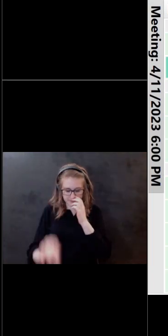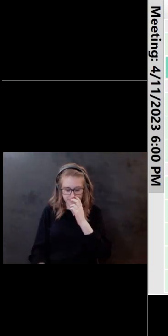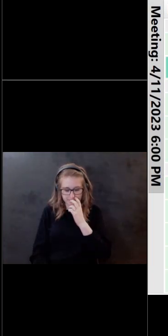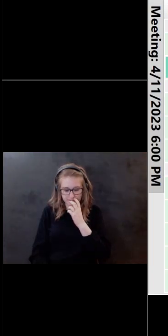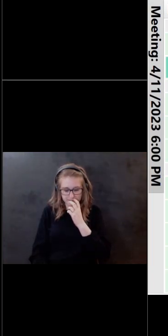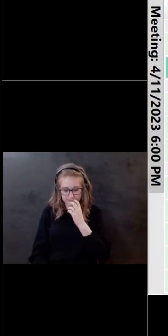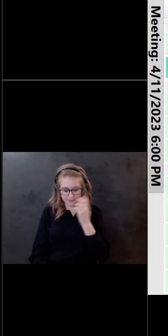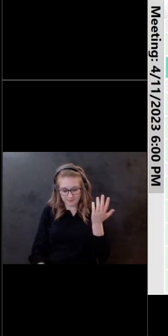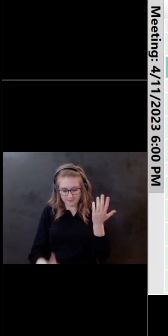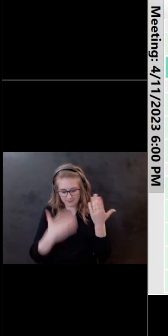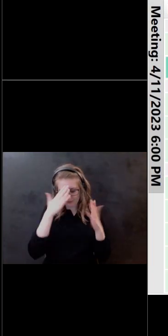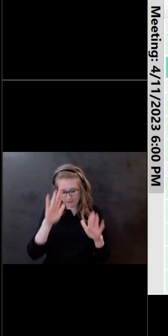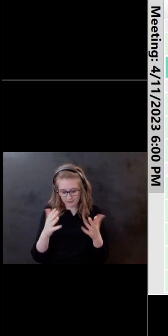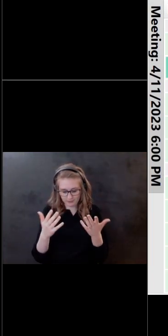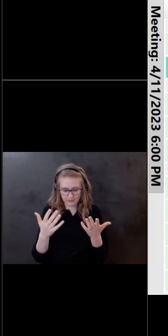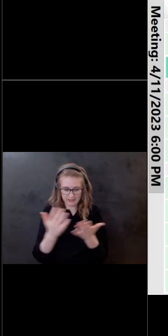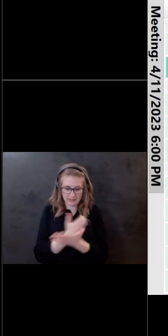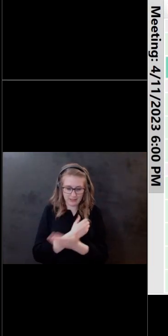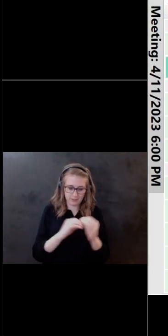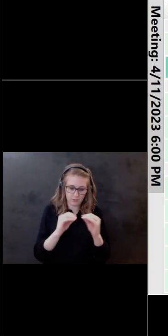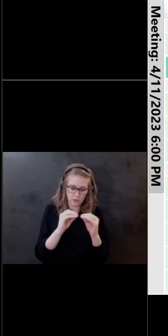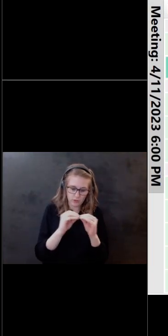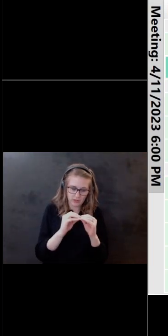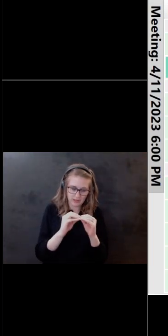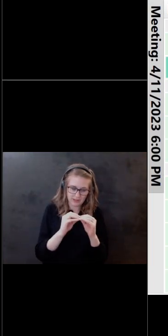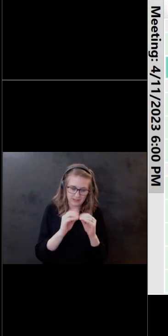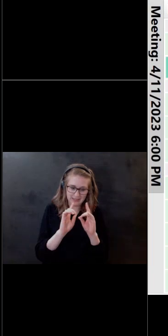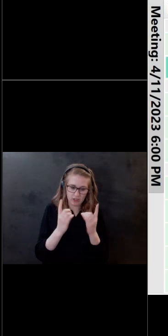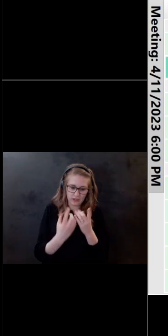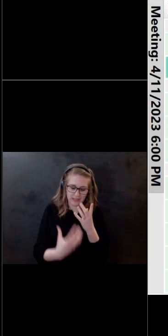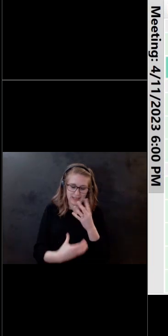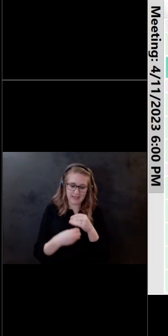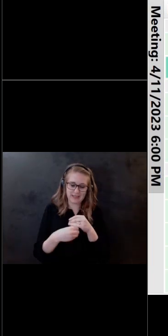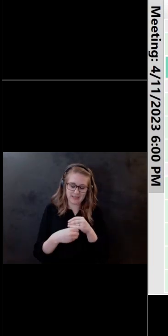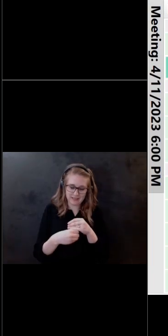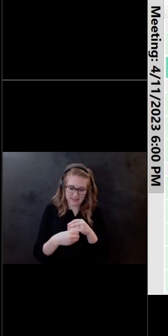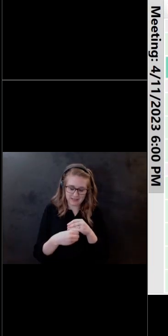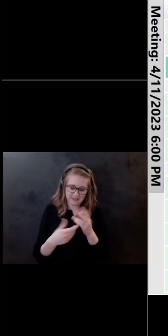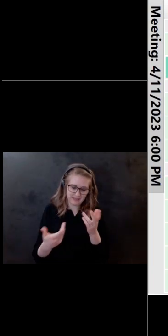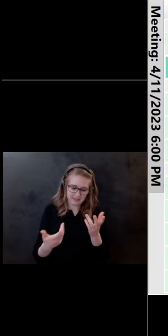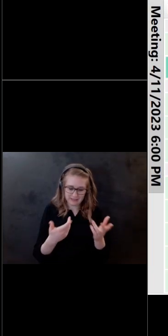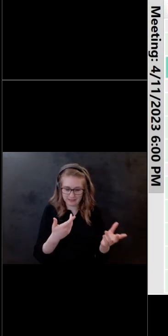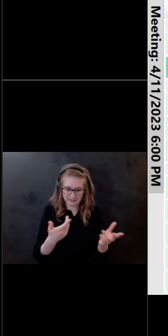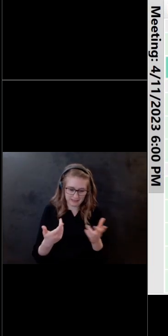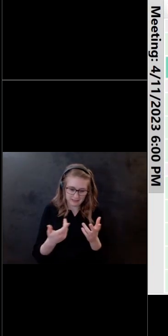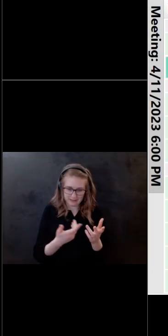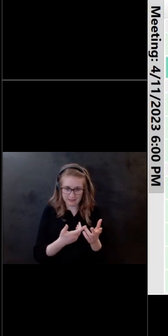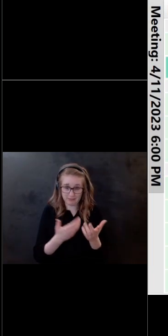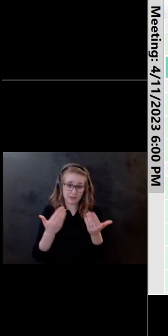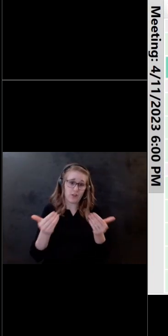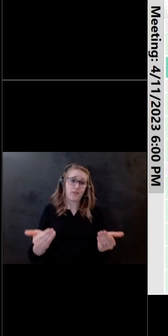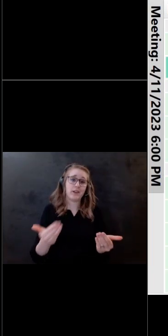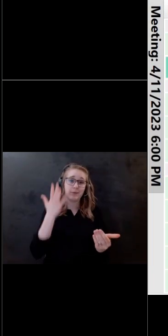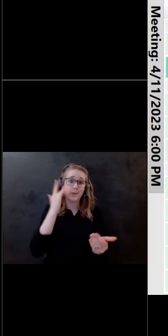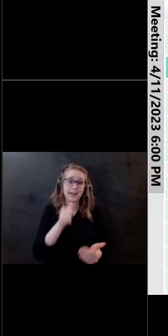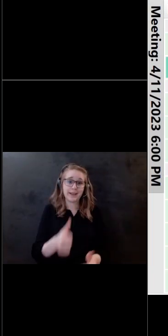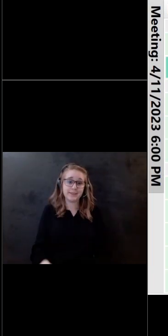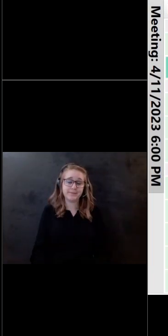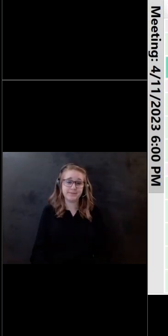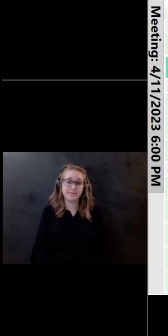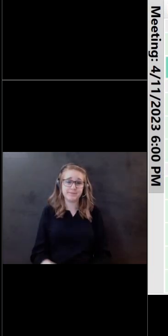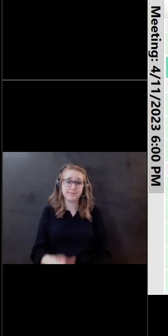Whether you'd be able to get more, district added to it. But, you know, go for it. Why not? You know, there's